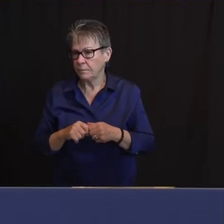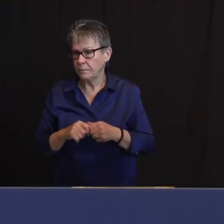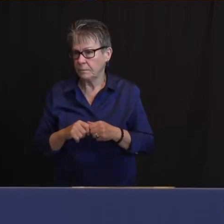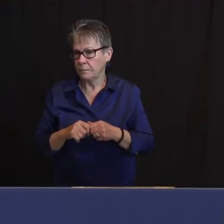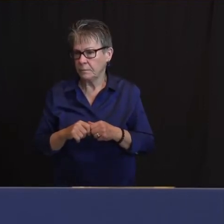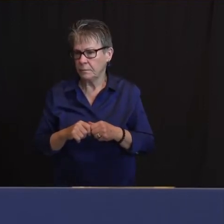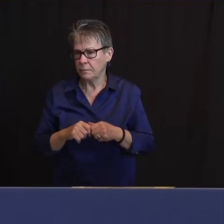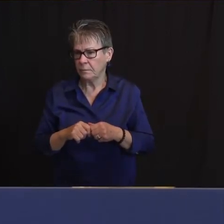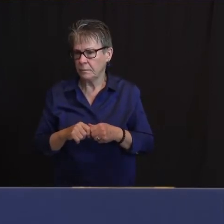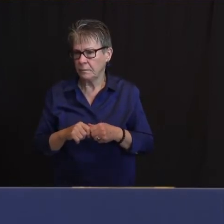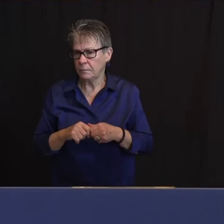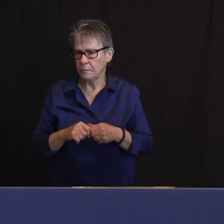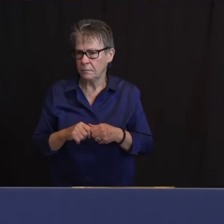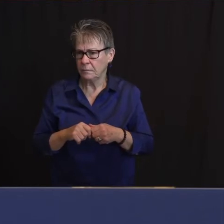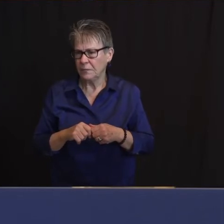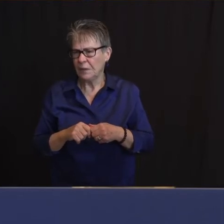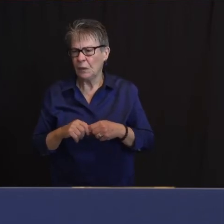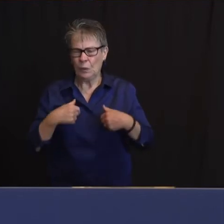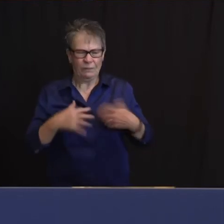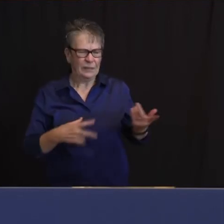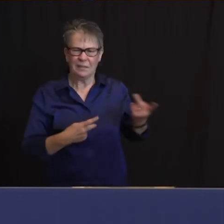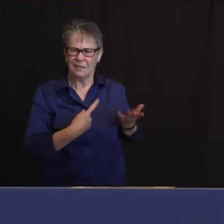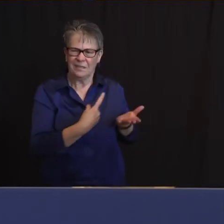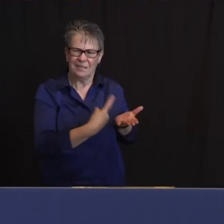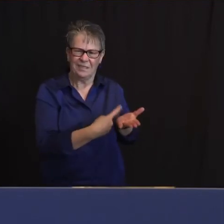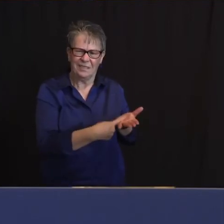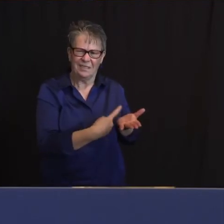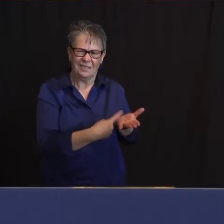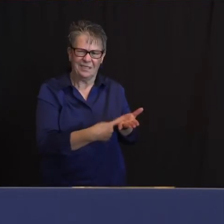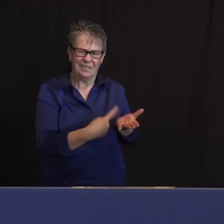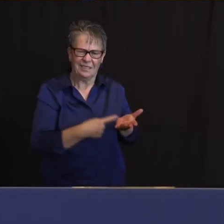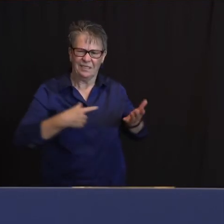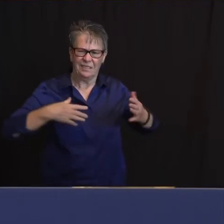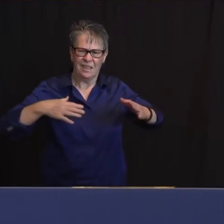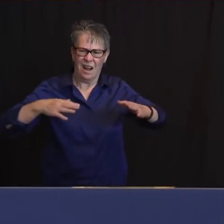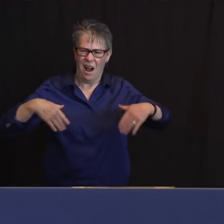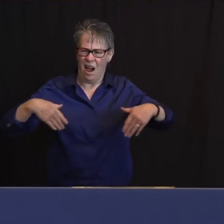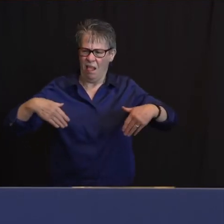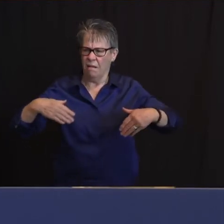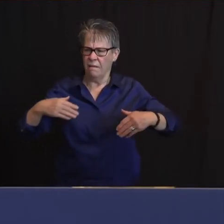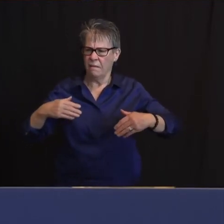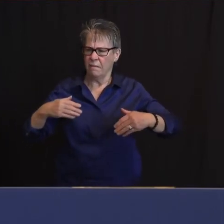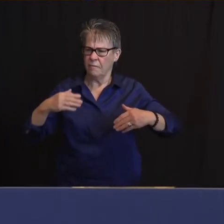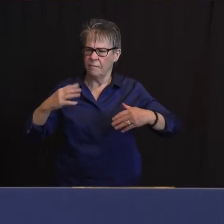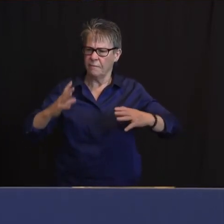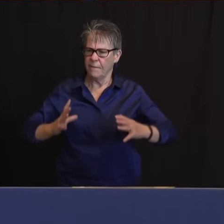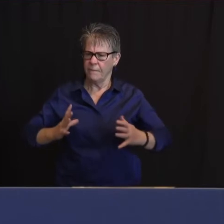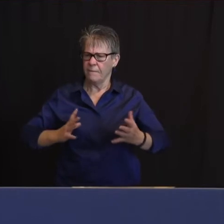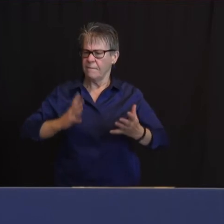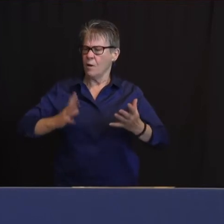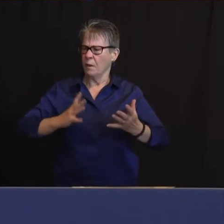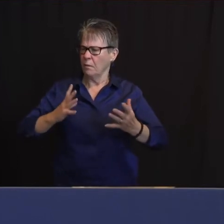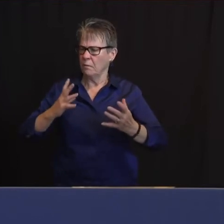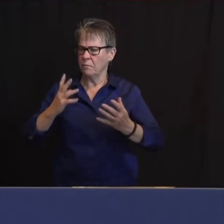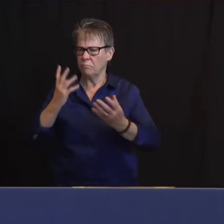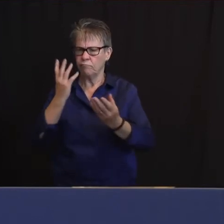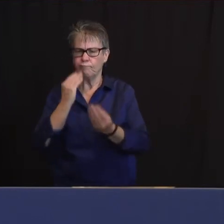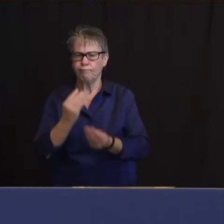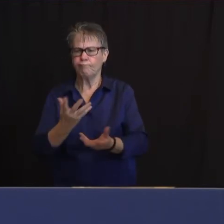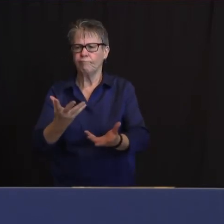discussions, but this is not signaling a formal position. And the answer to your question about allowing some